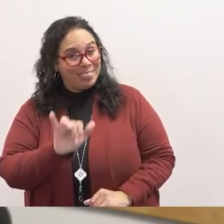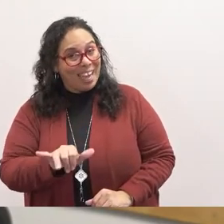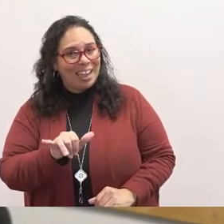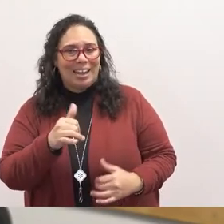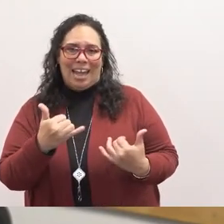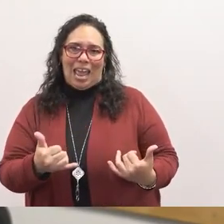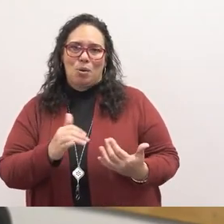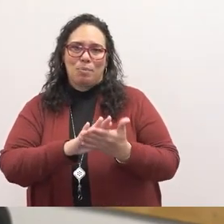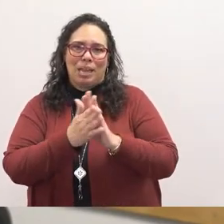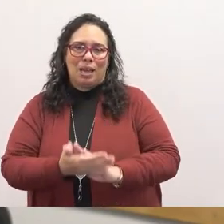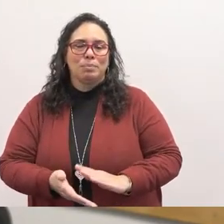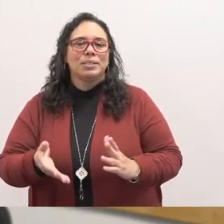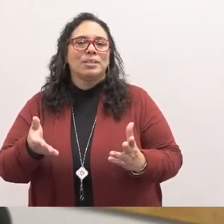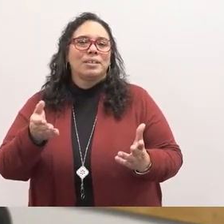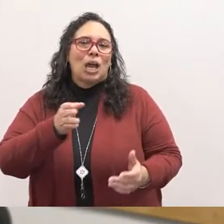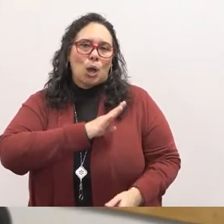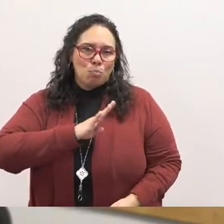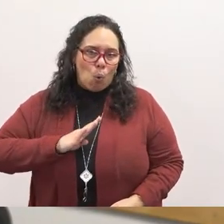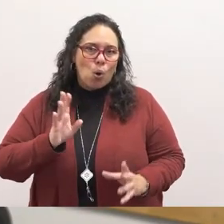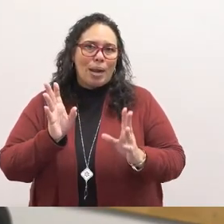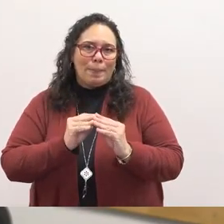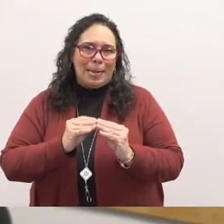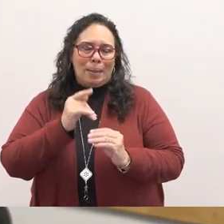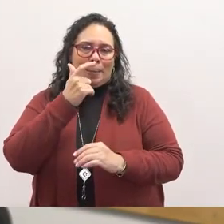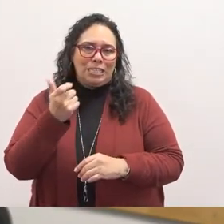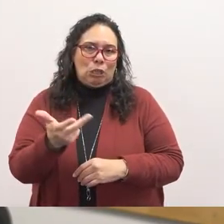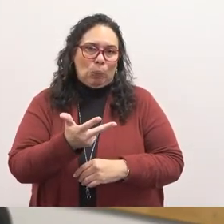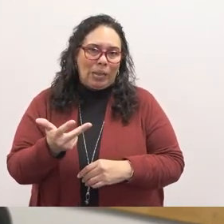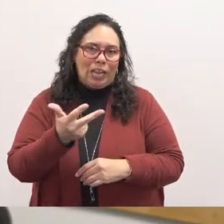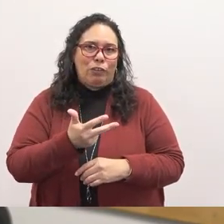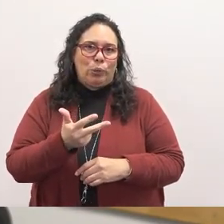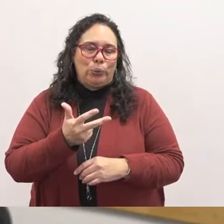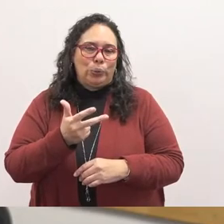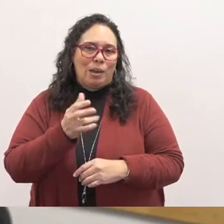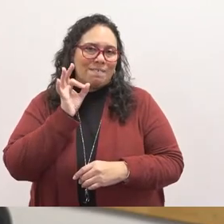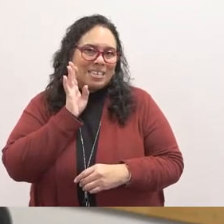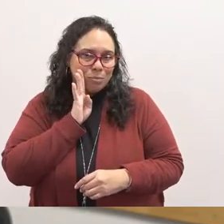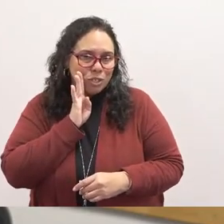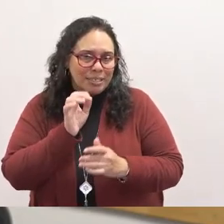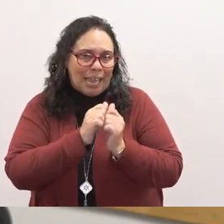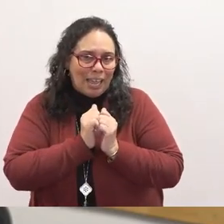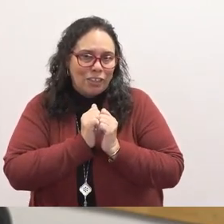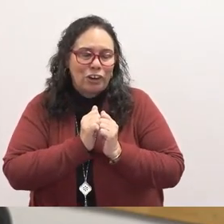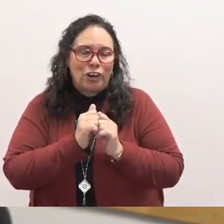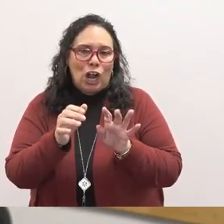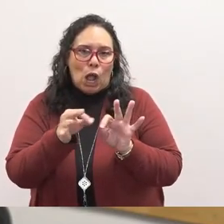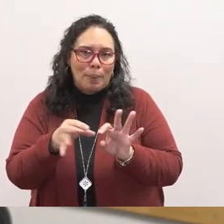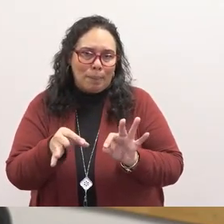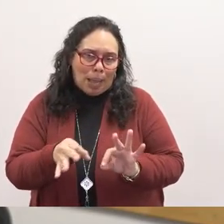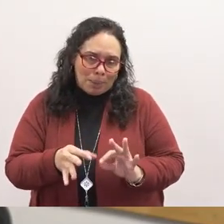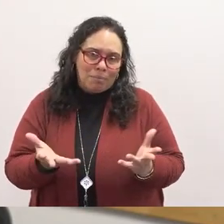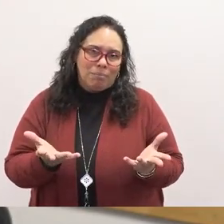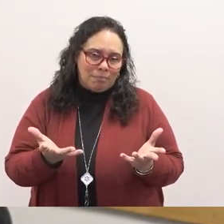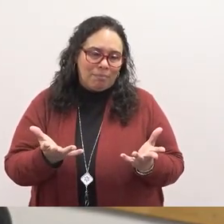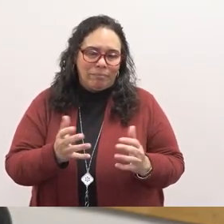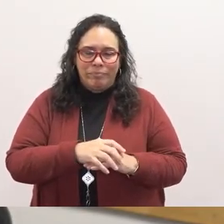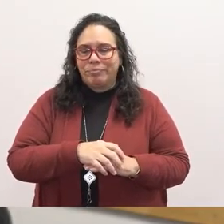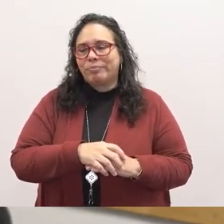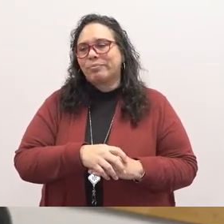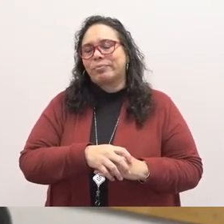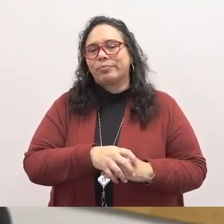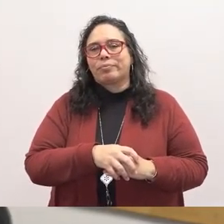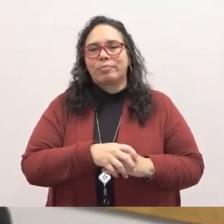board meeting, because there's three of you in an area, which would be the Facebook page, and you're commenting on school business.